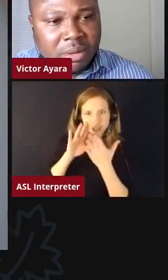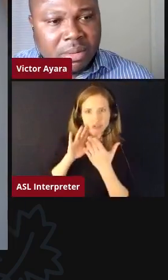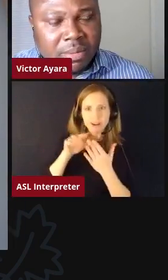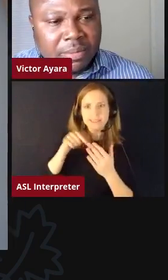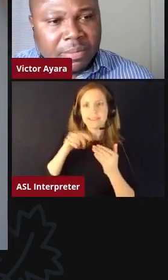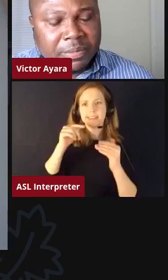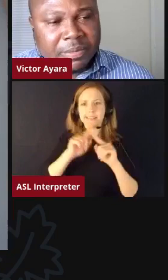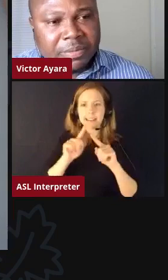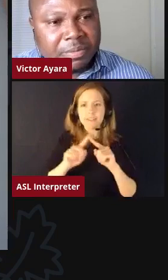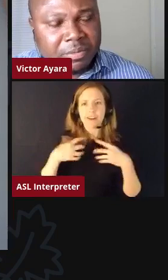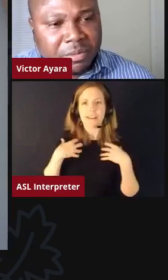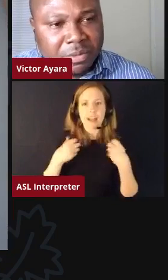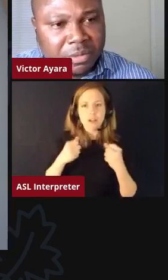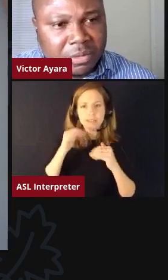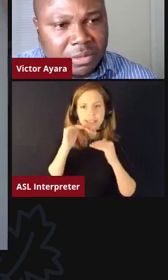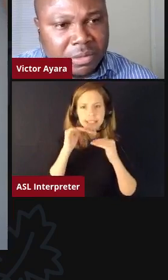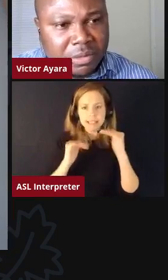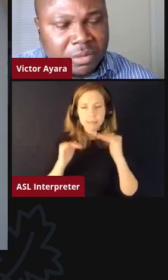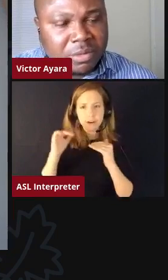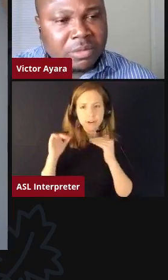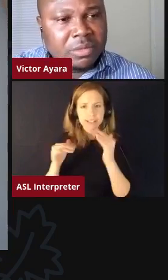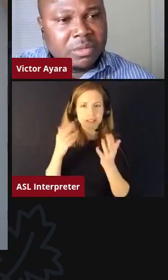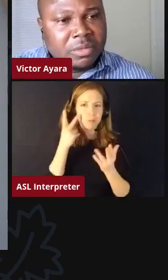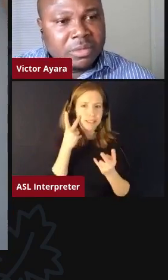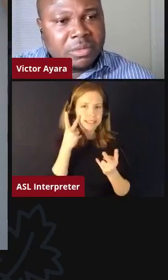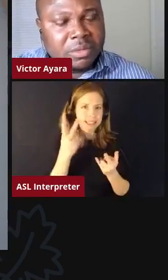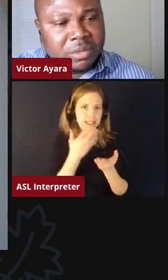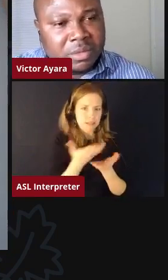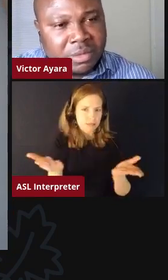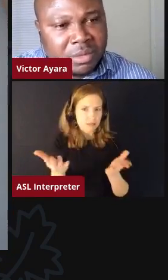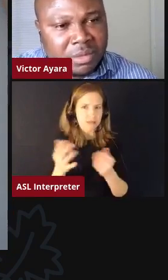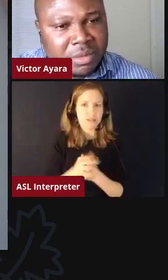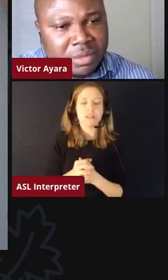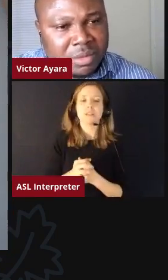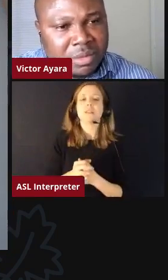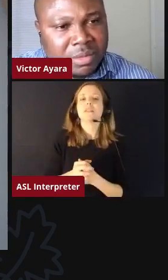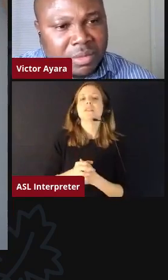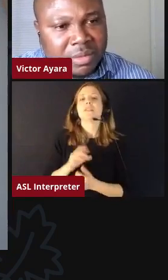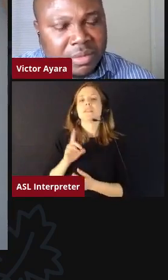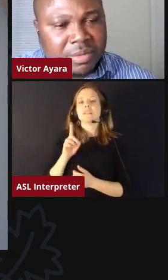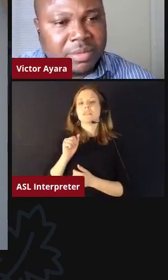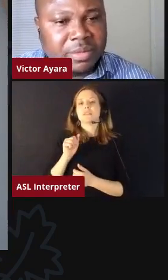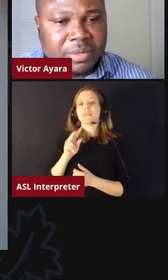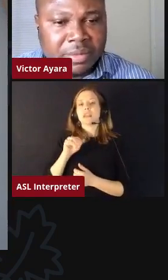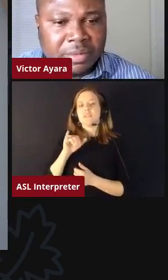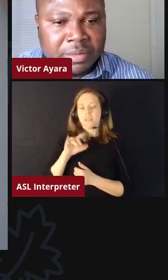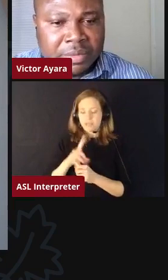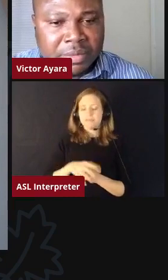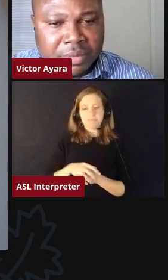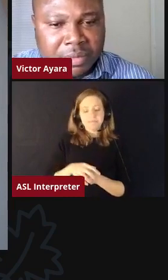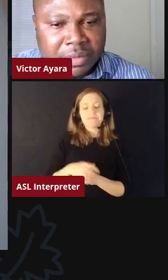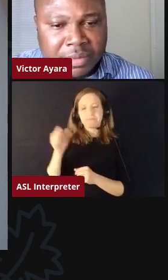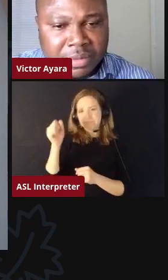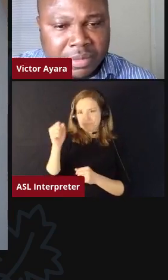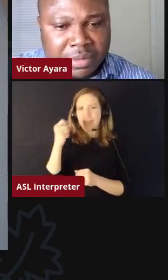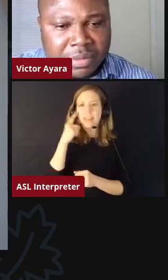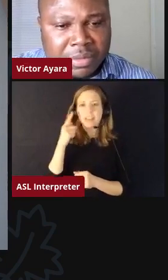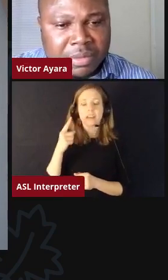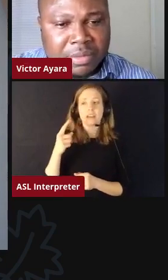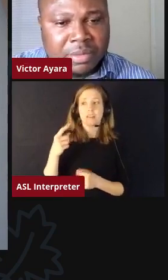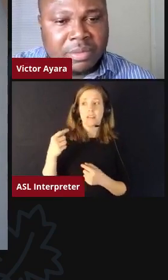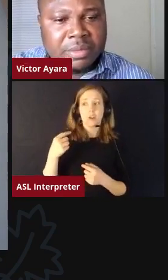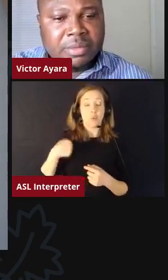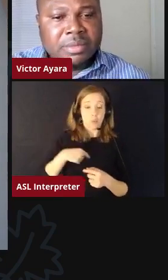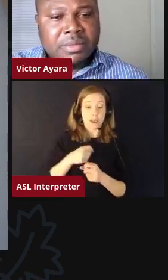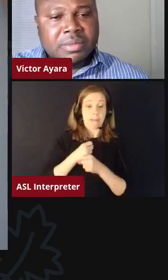Yeah, I think that there has been, since we created these maps and been working on it, I know that the program in the